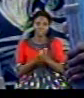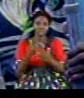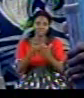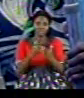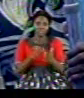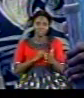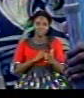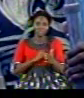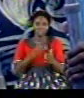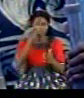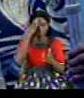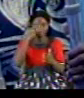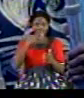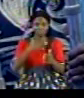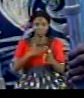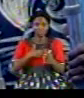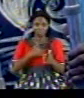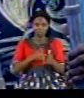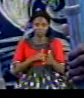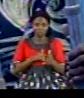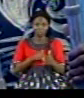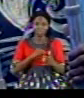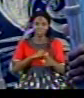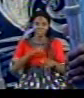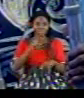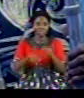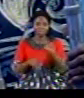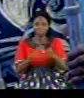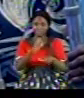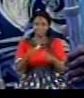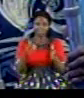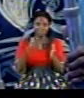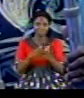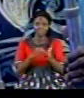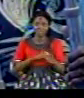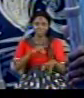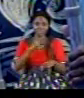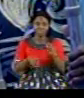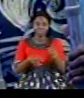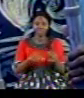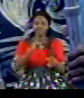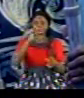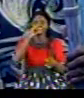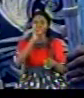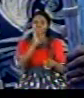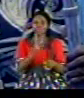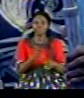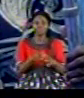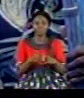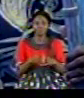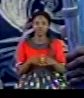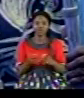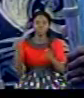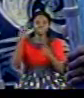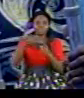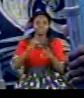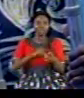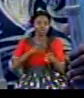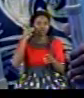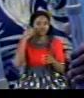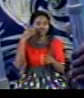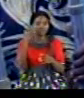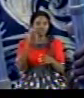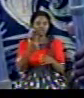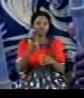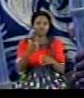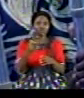myself, I can't walk again, I can't drink water, nothing, until I was there. They were looking